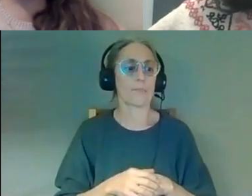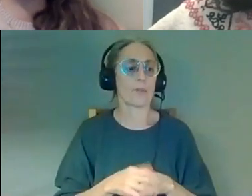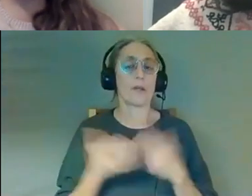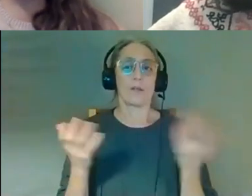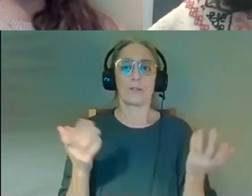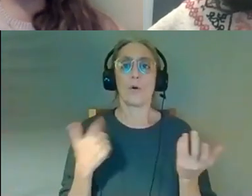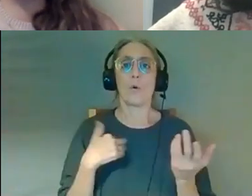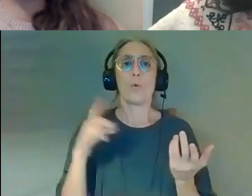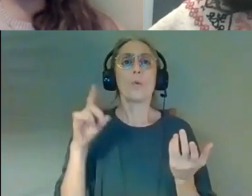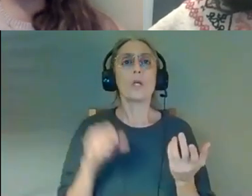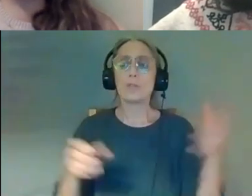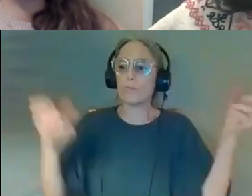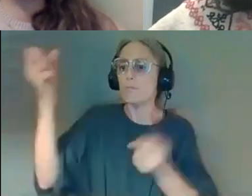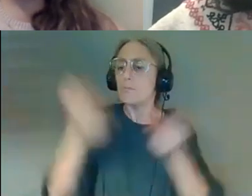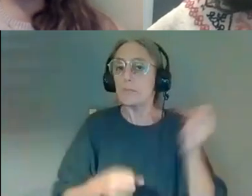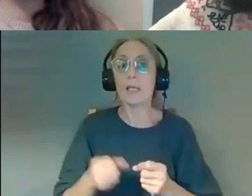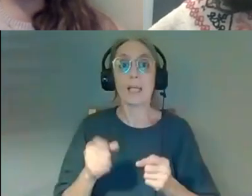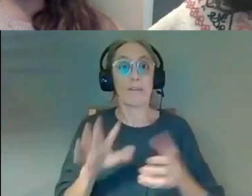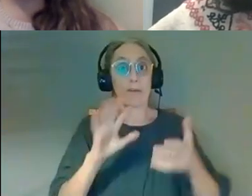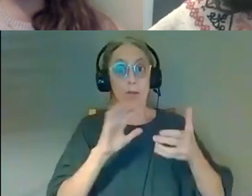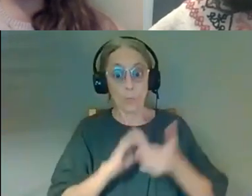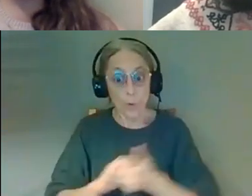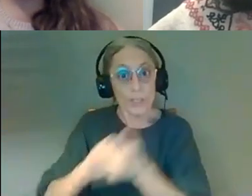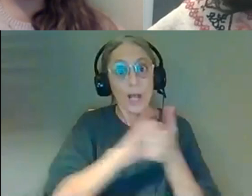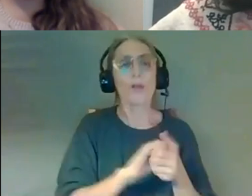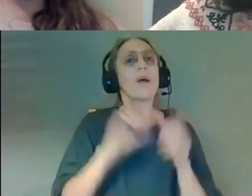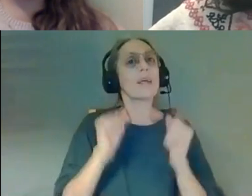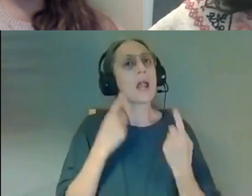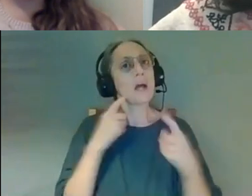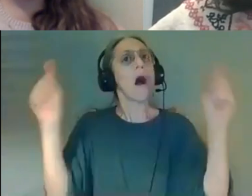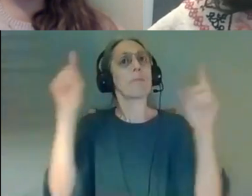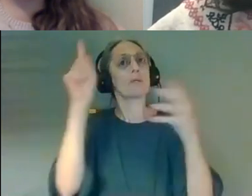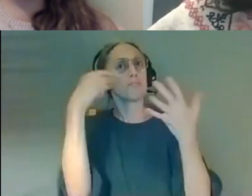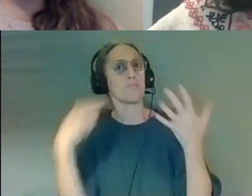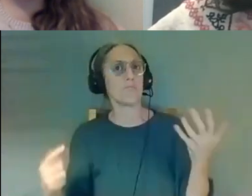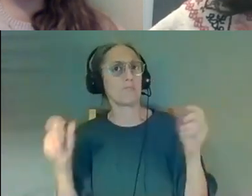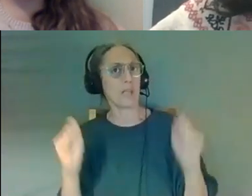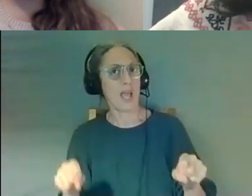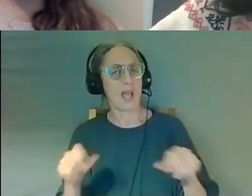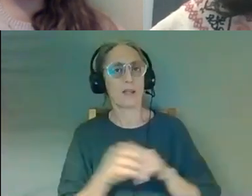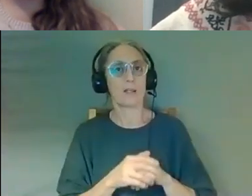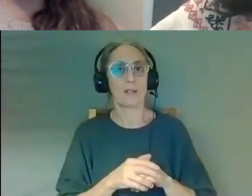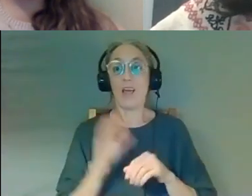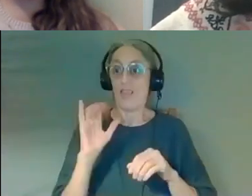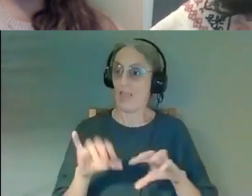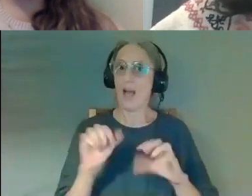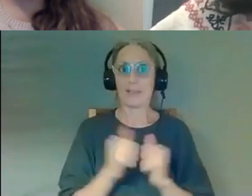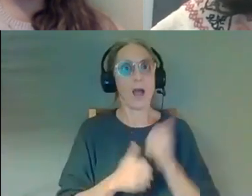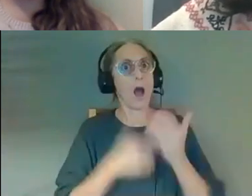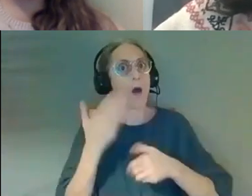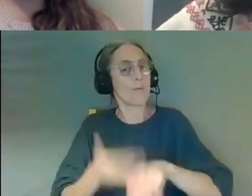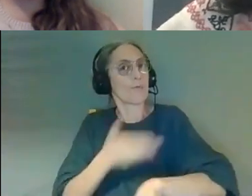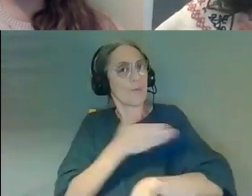actually can get some things done. Okay. So that's how you get things done. Like